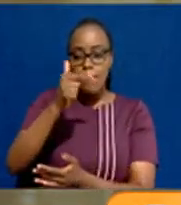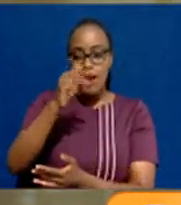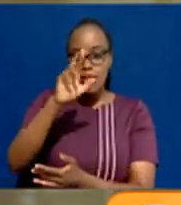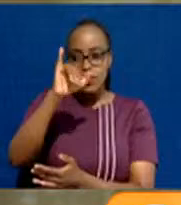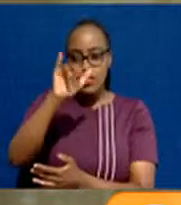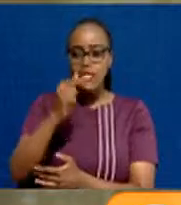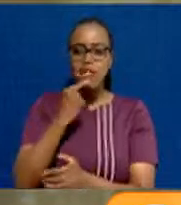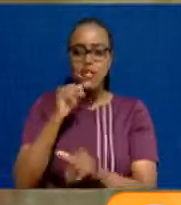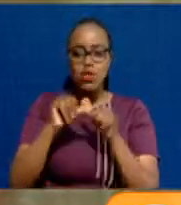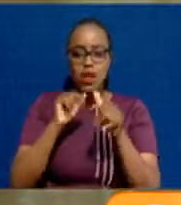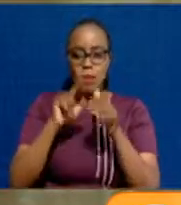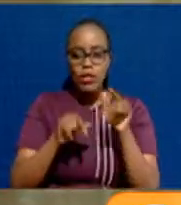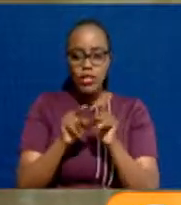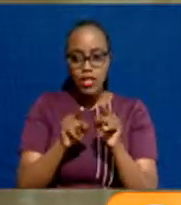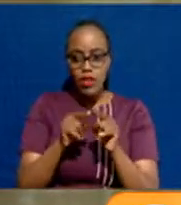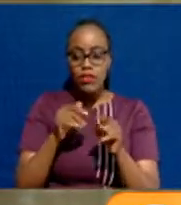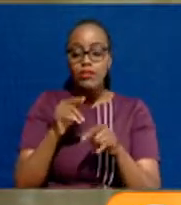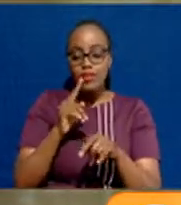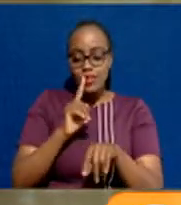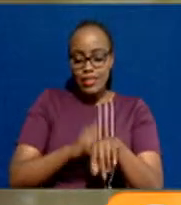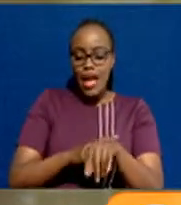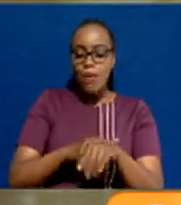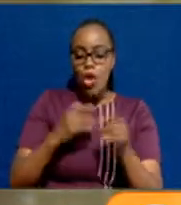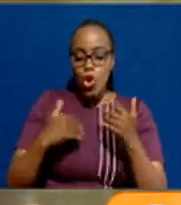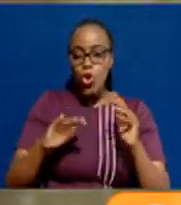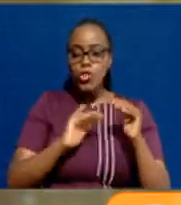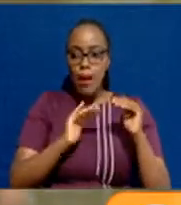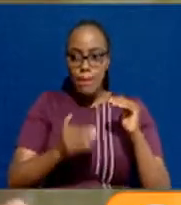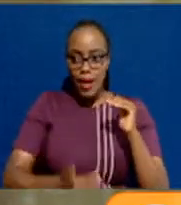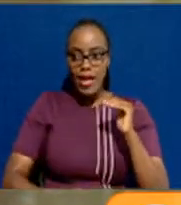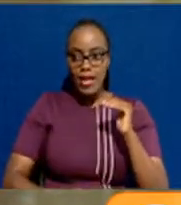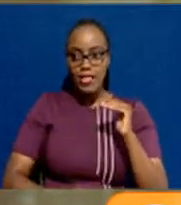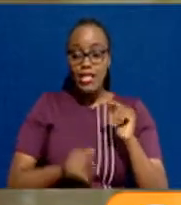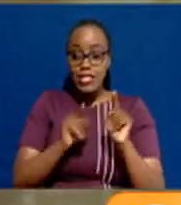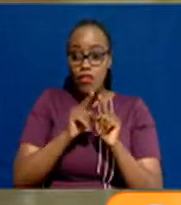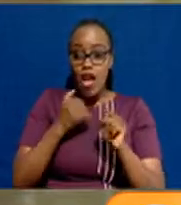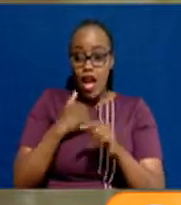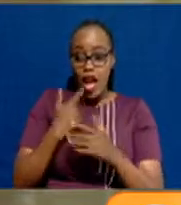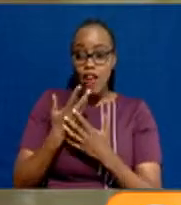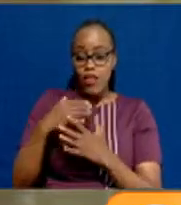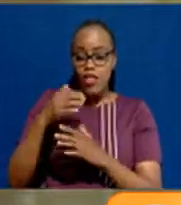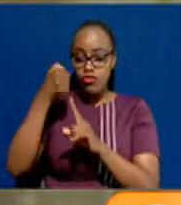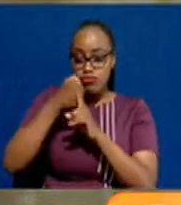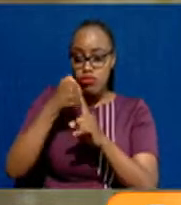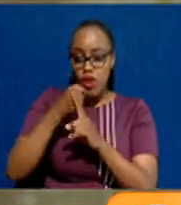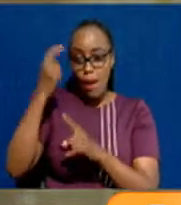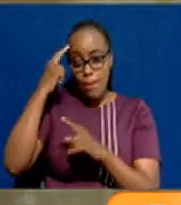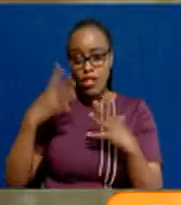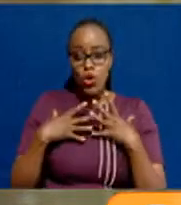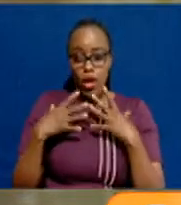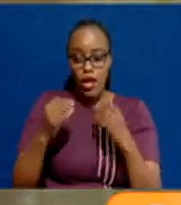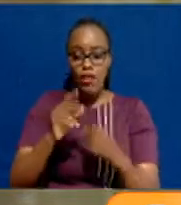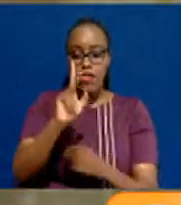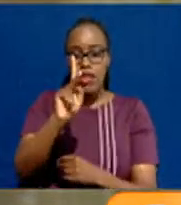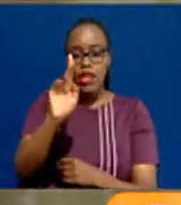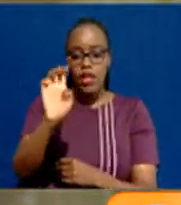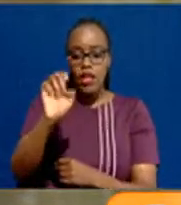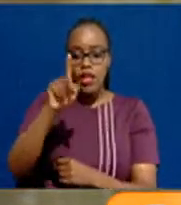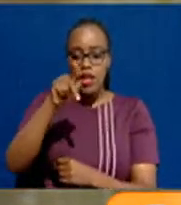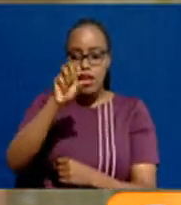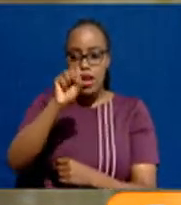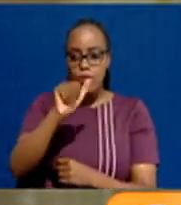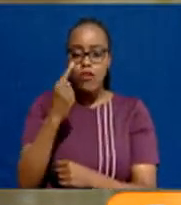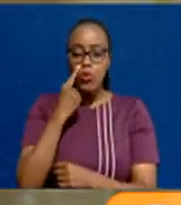about the miscarriage leave, because one thing, and also having championed the mental health conversation at KEPSA, we've seen a lot